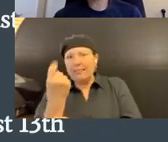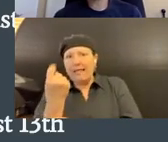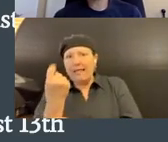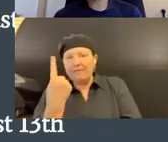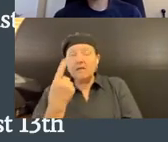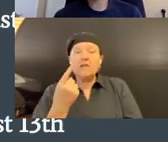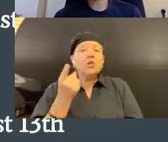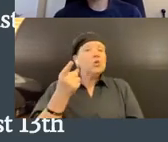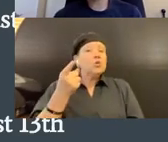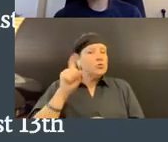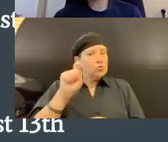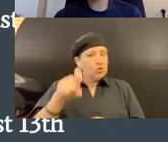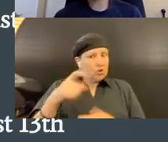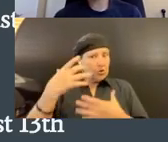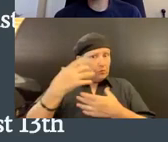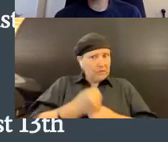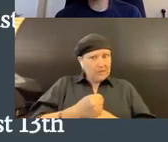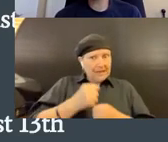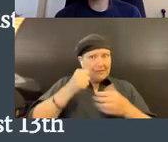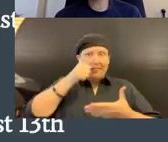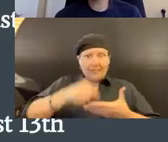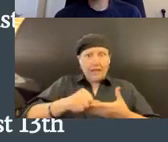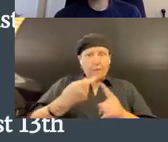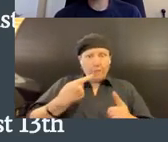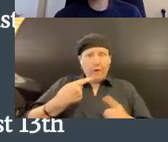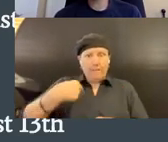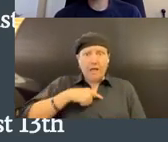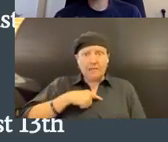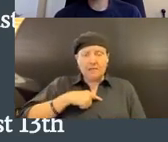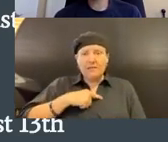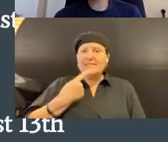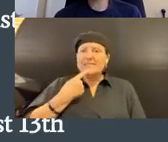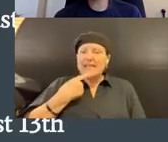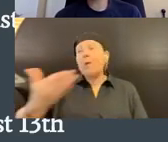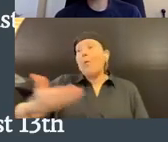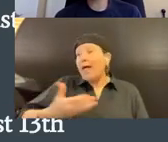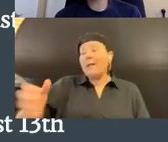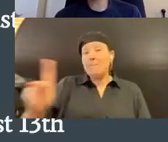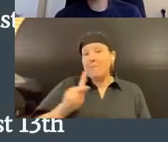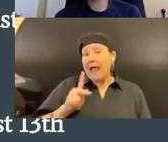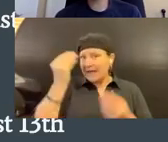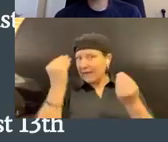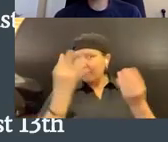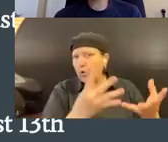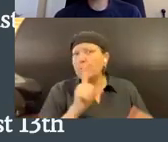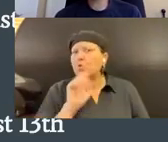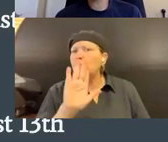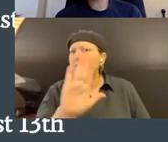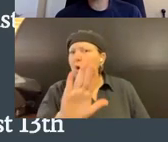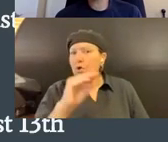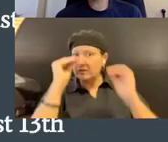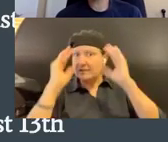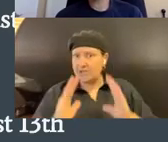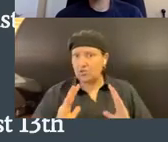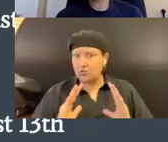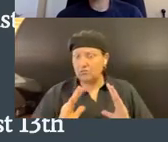letter from us. And in that letter was our welcome back. And Cecilia let you know who your teacher was going to be. So you should have already